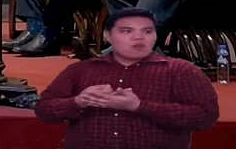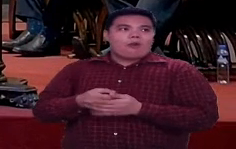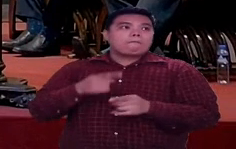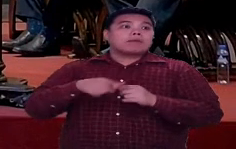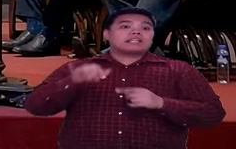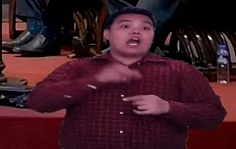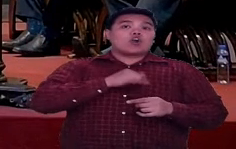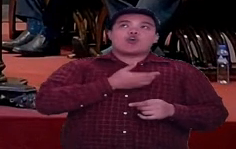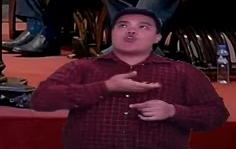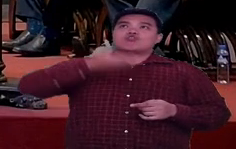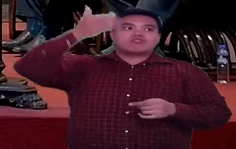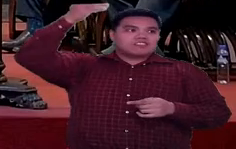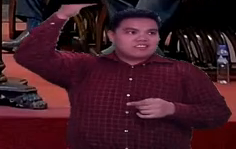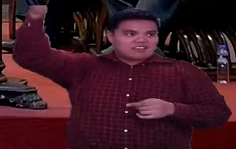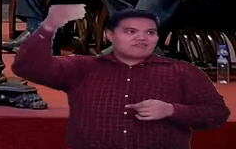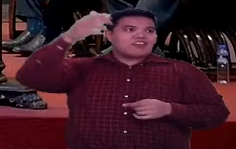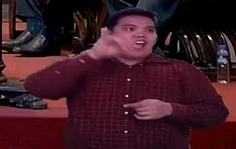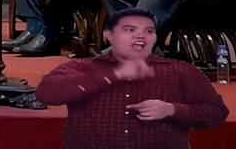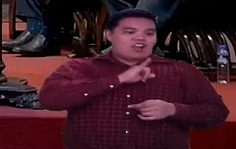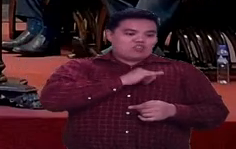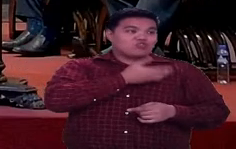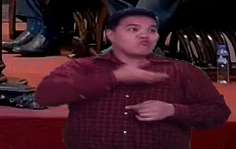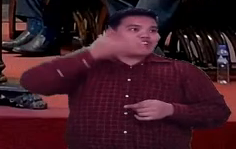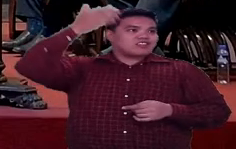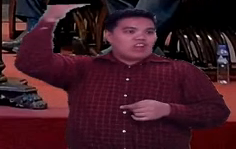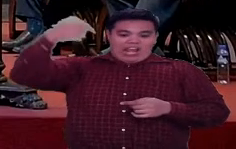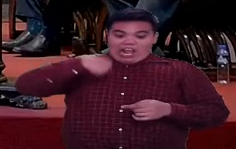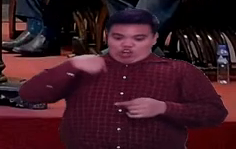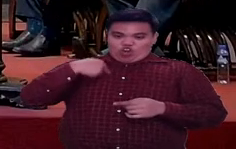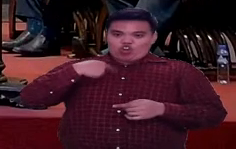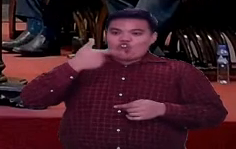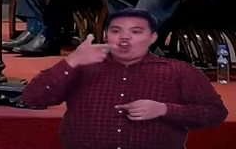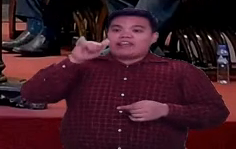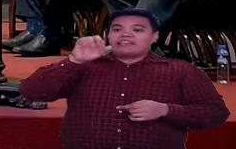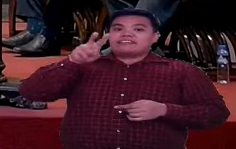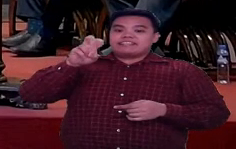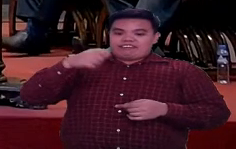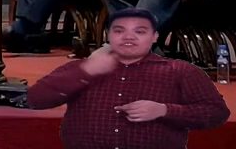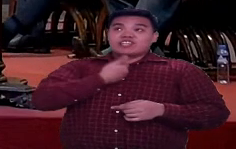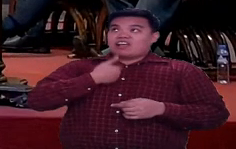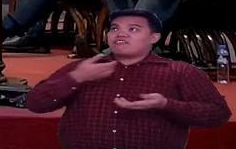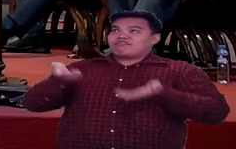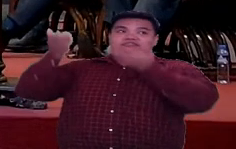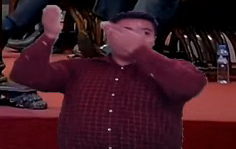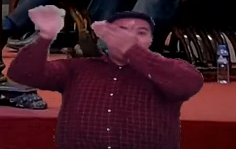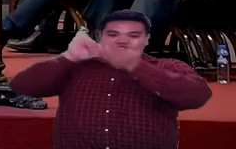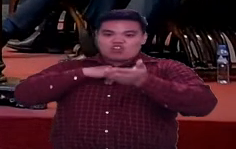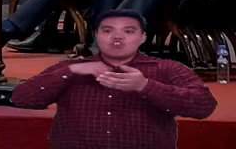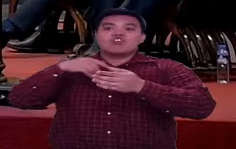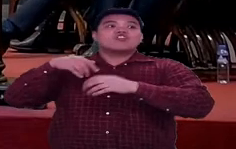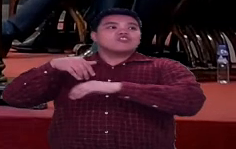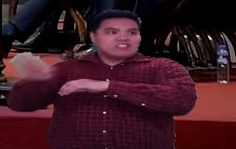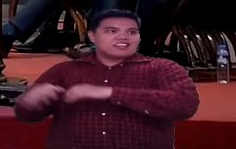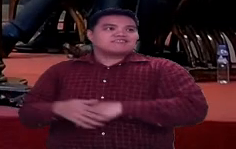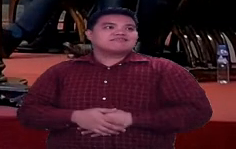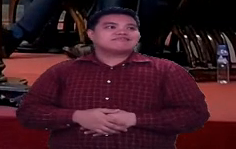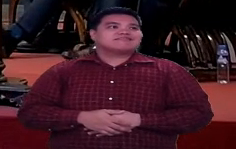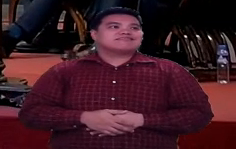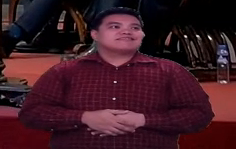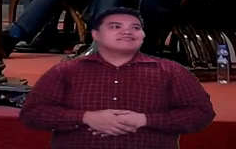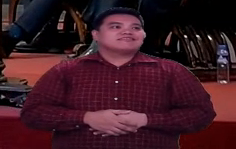That's really what God wants. What does it say in 2 Corinthians chapter 8? First, they gave of